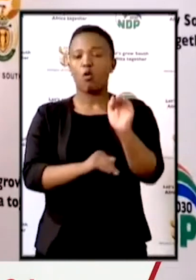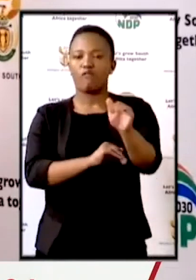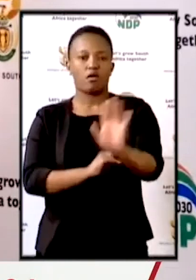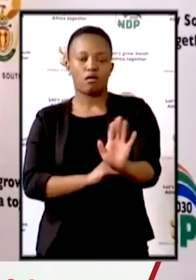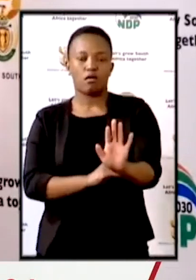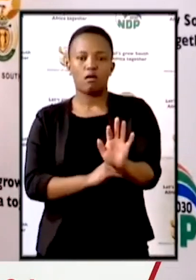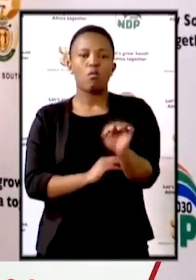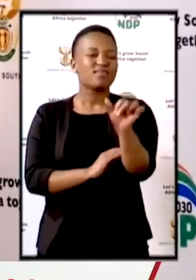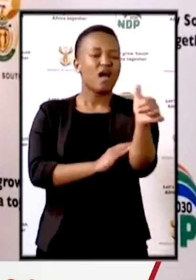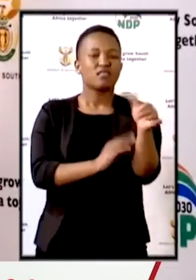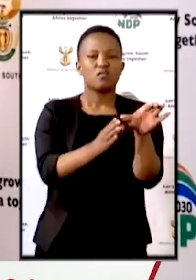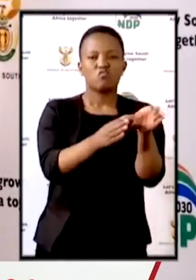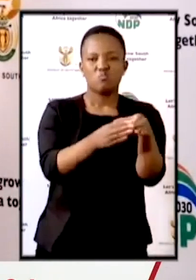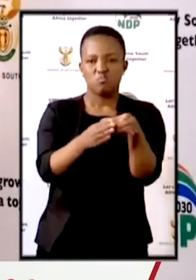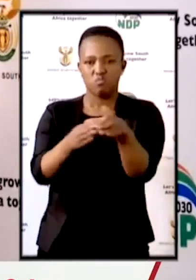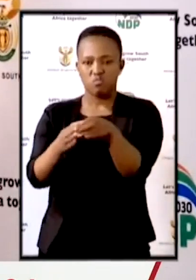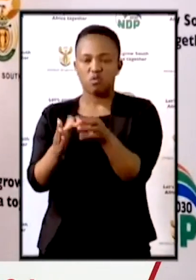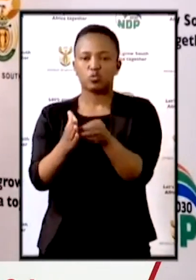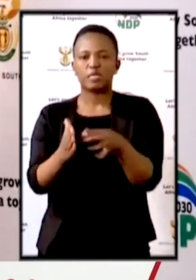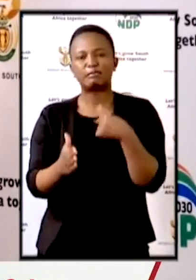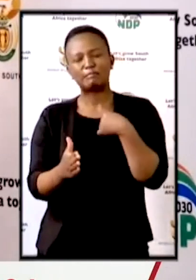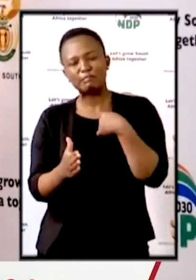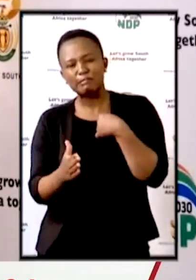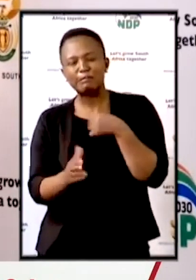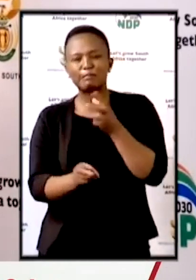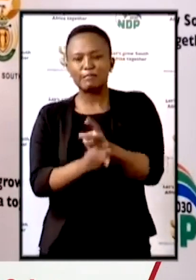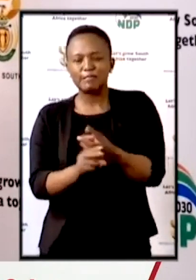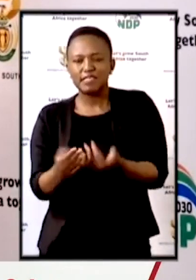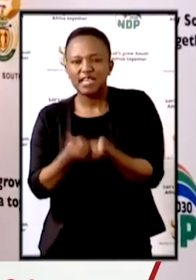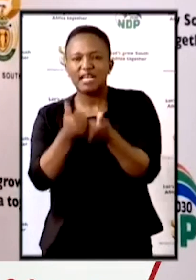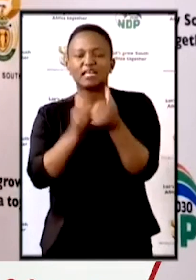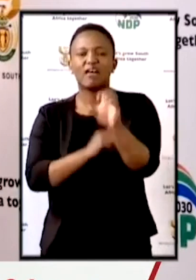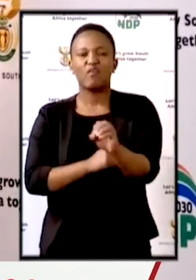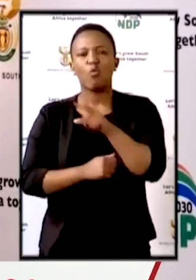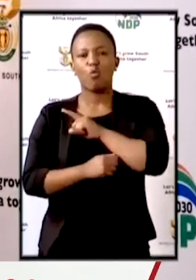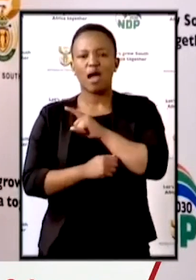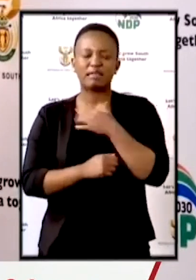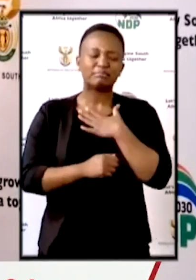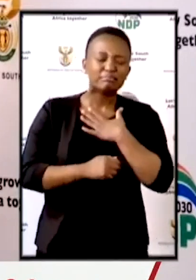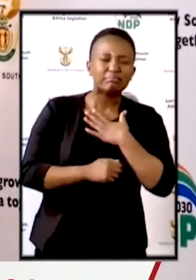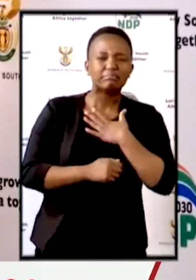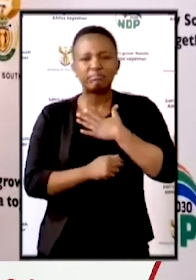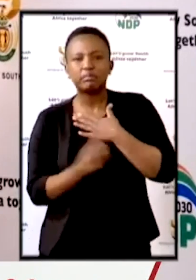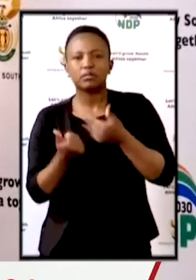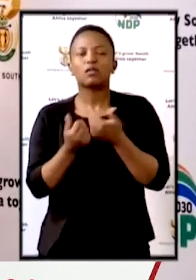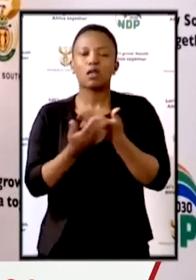categories of students to residencies who may face extreme difficulties of one form or the other.